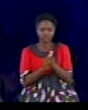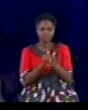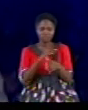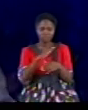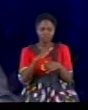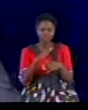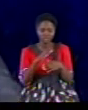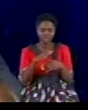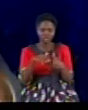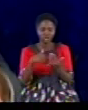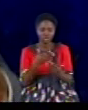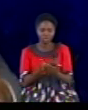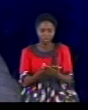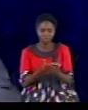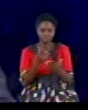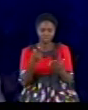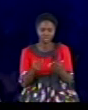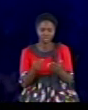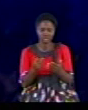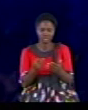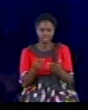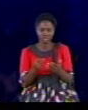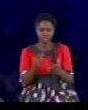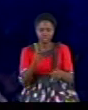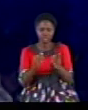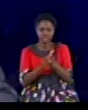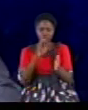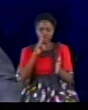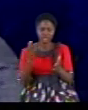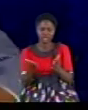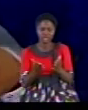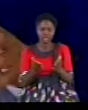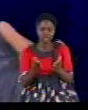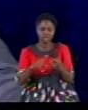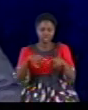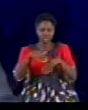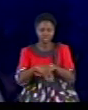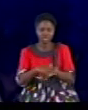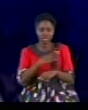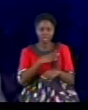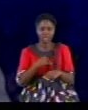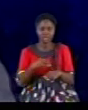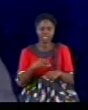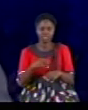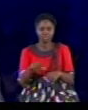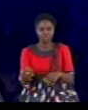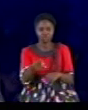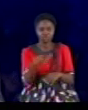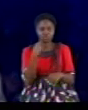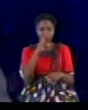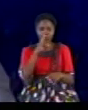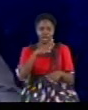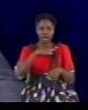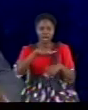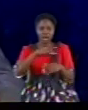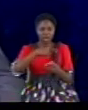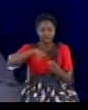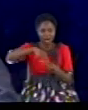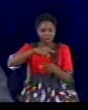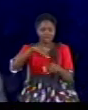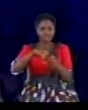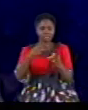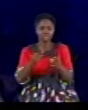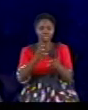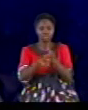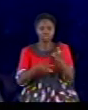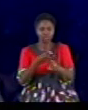ministers, those who are represented here tonight, and those who are not, who are all over the world, strengthen your church. Strengthen